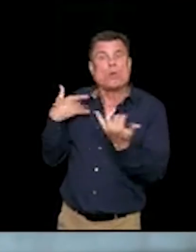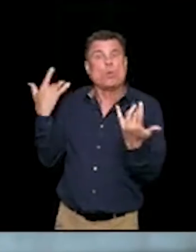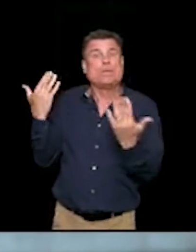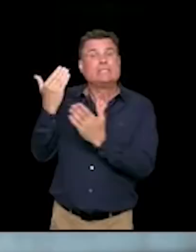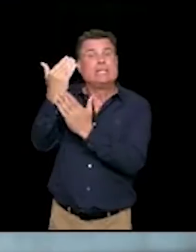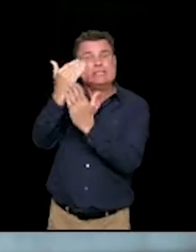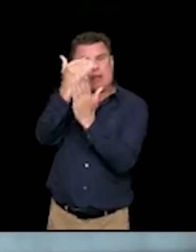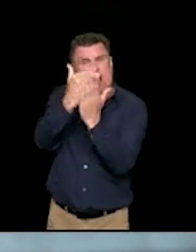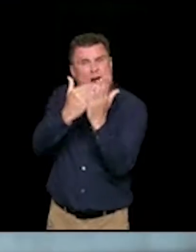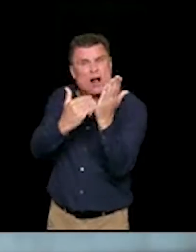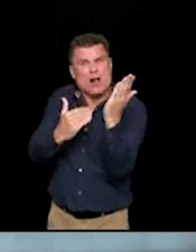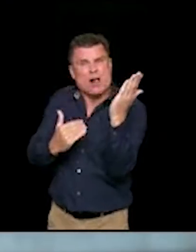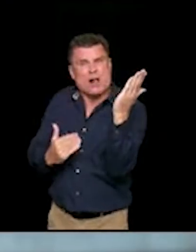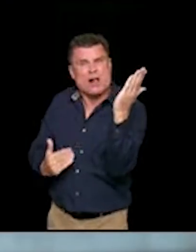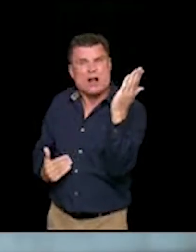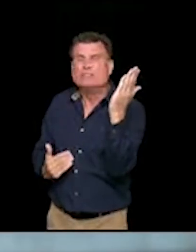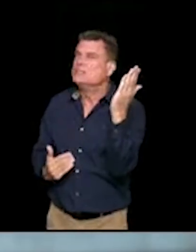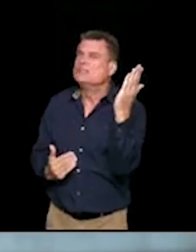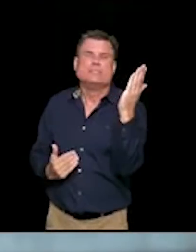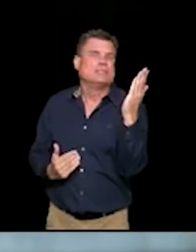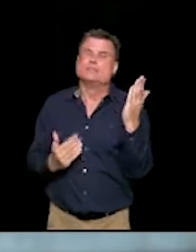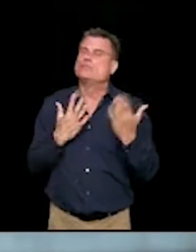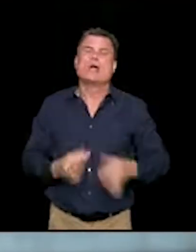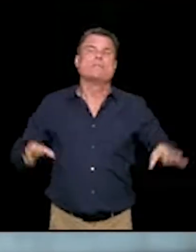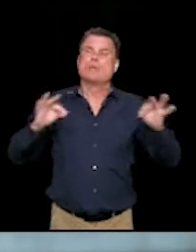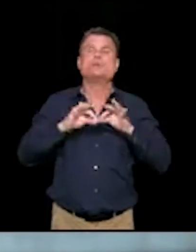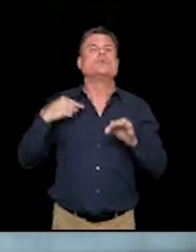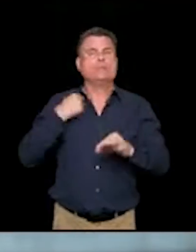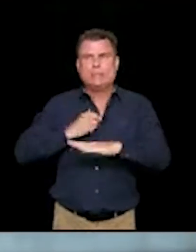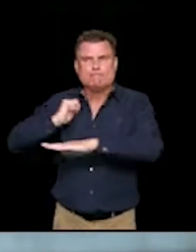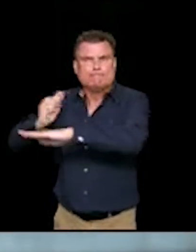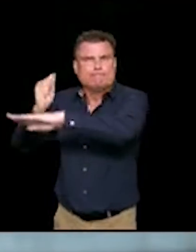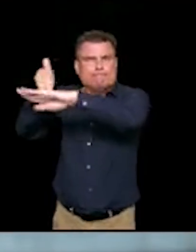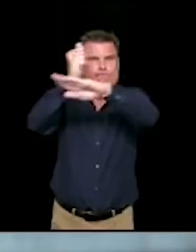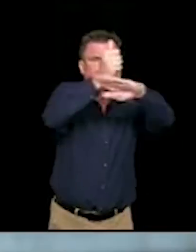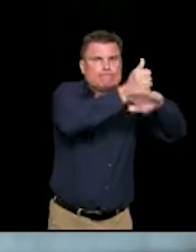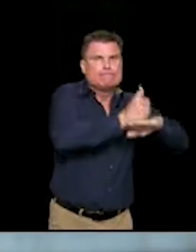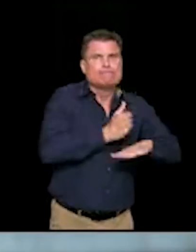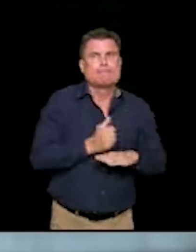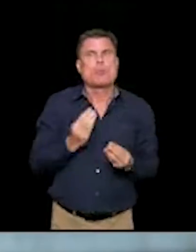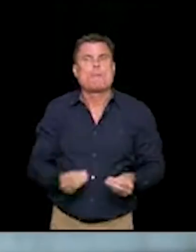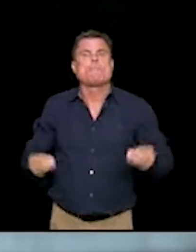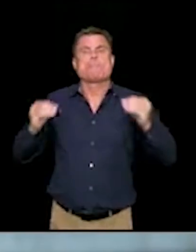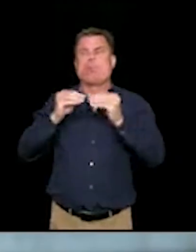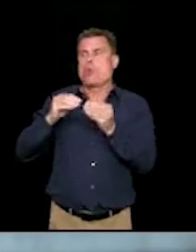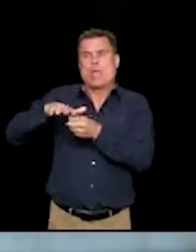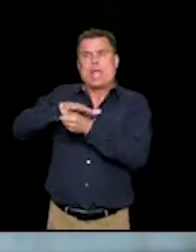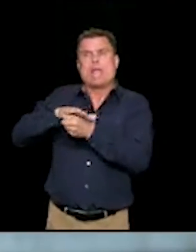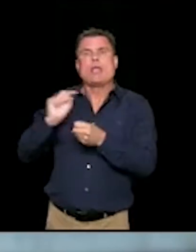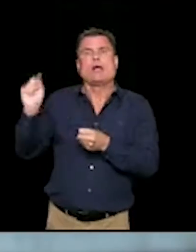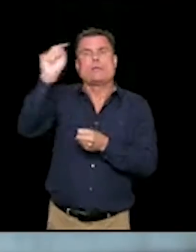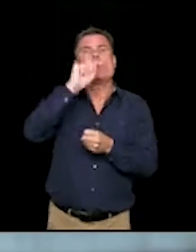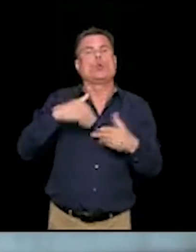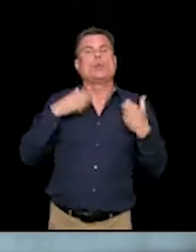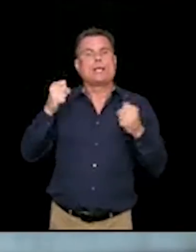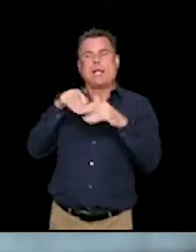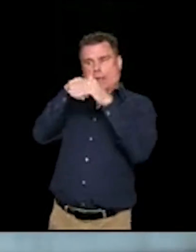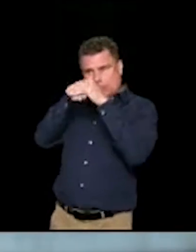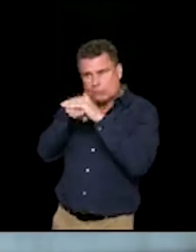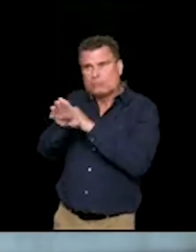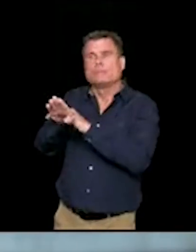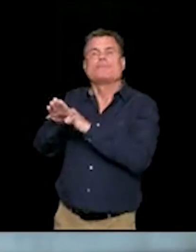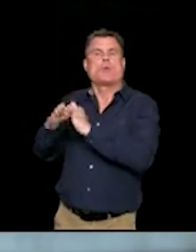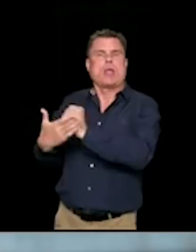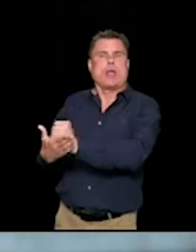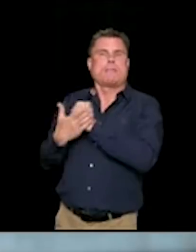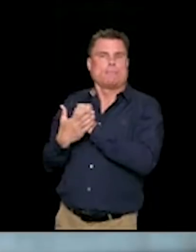very limited. That's why building more healing spaces, building more ways, more access points for youth to get the help that they